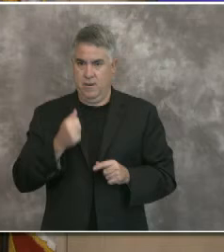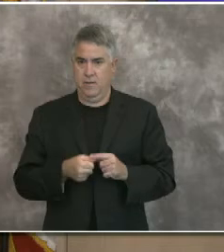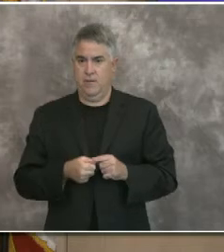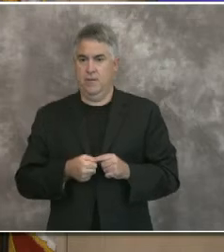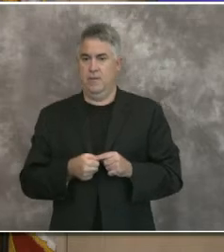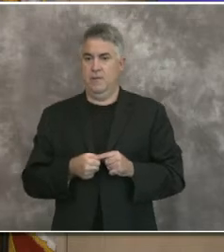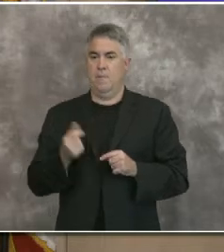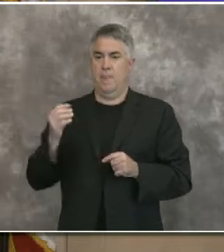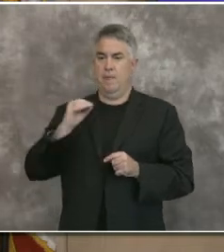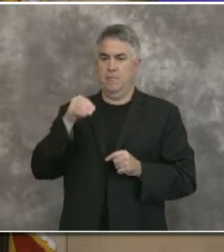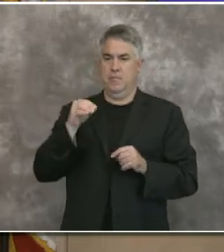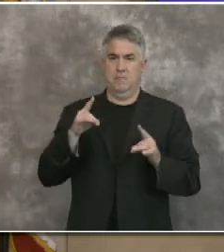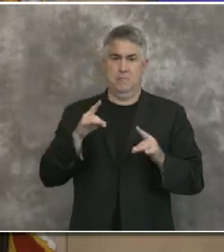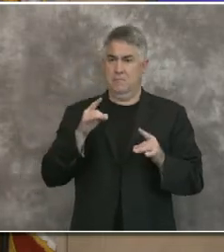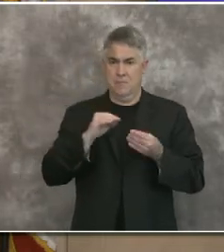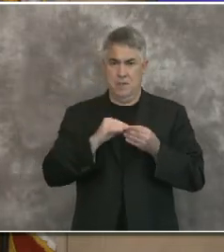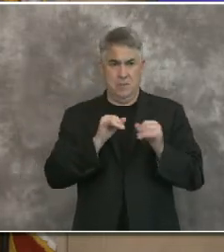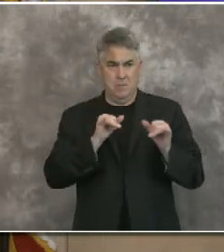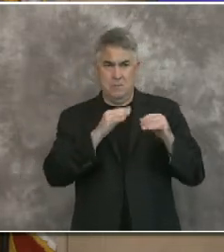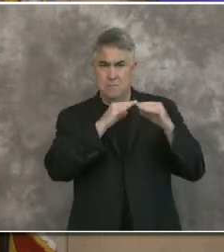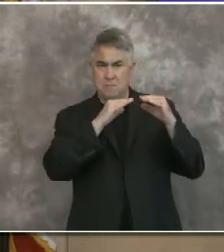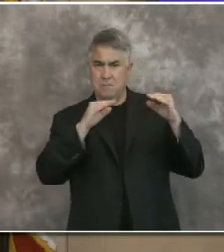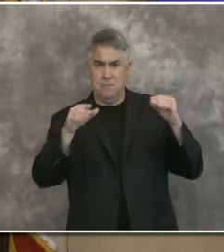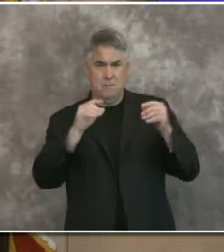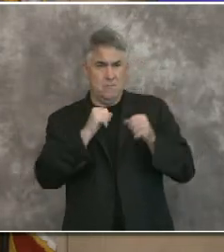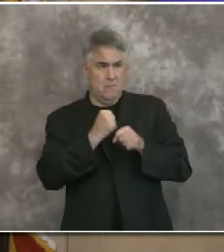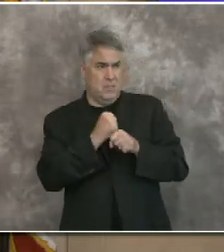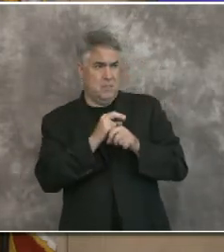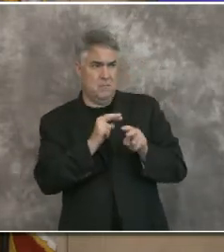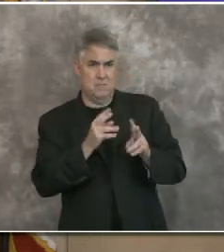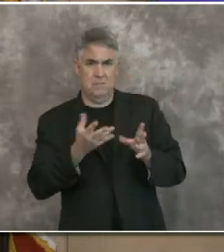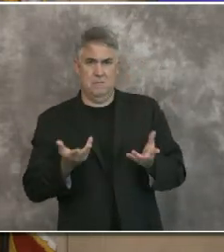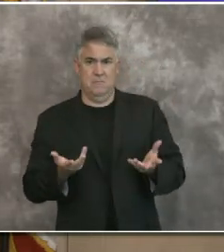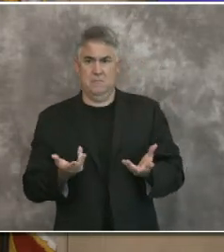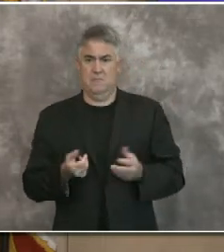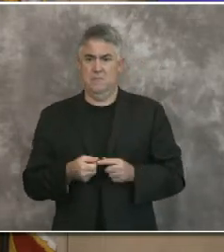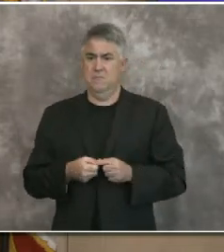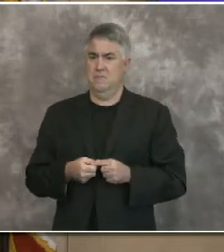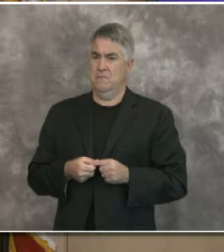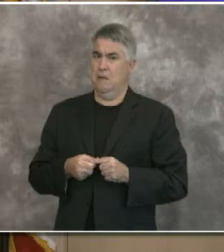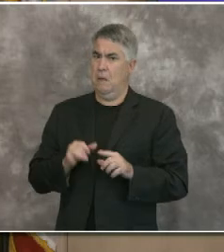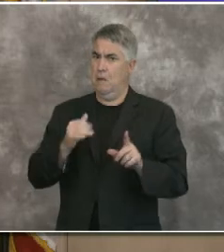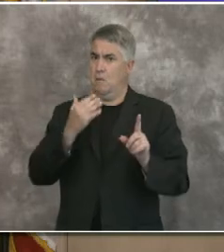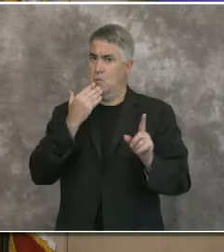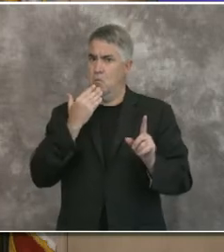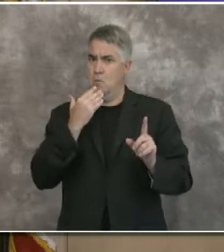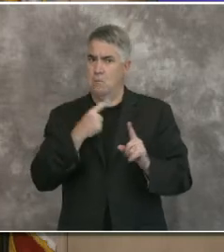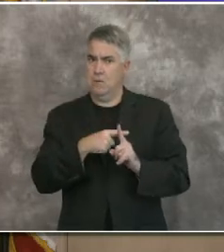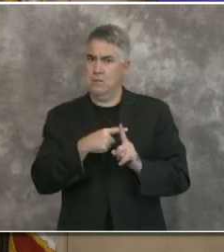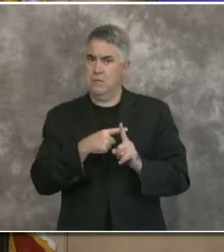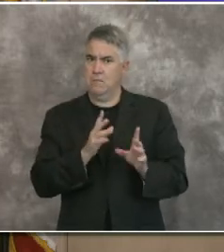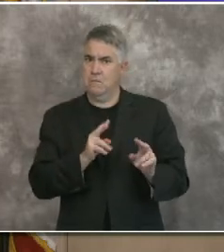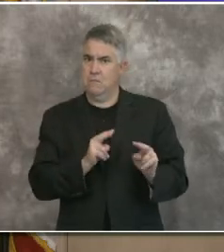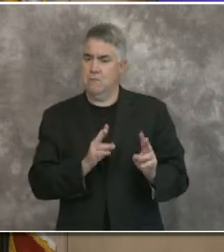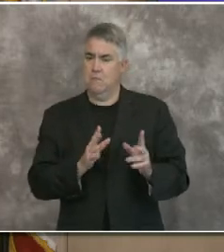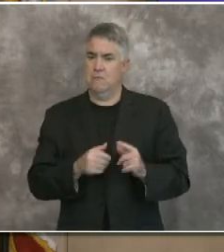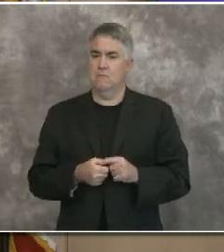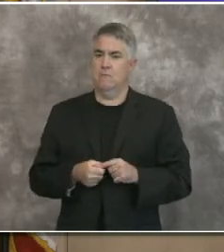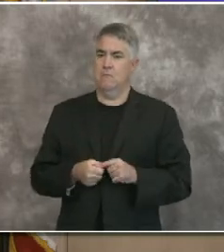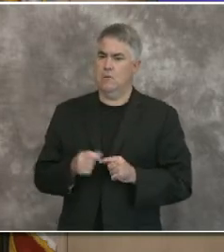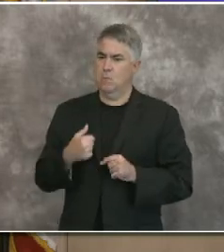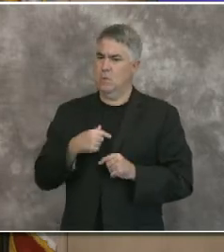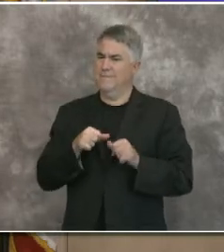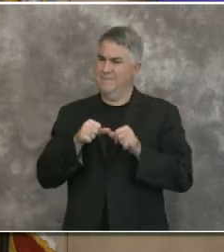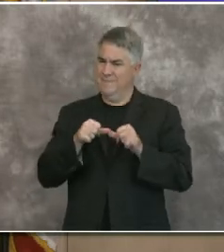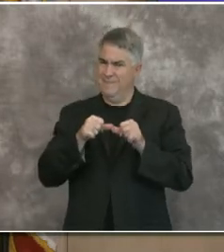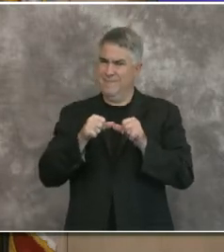positive continue to be relatively stable. So that is encouraging. But we certainly do continue to advise